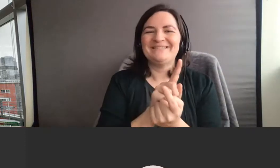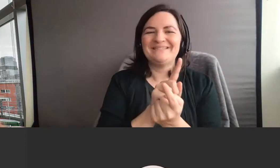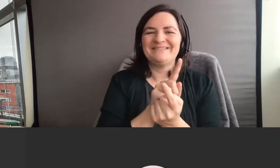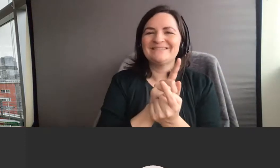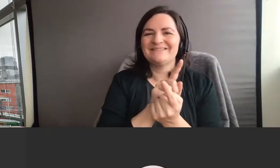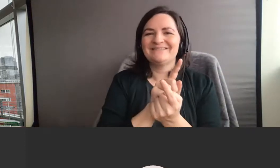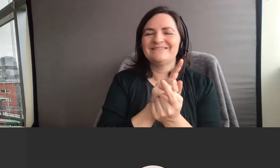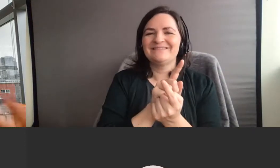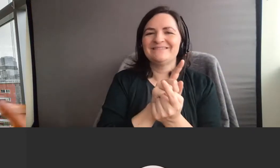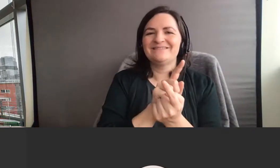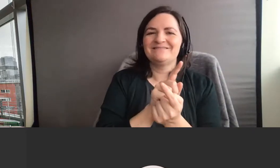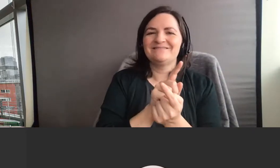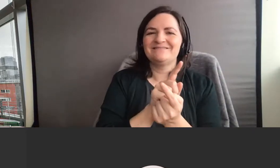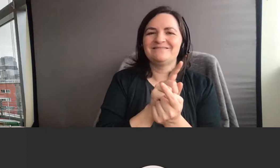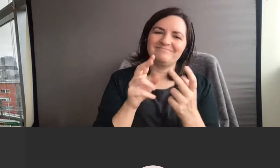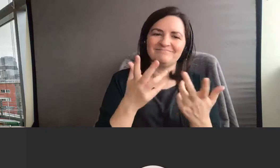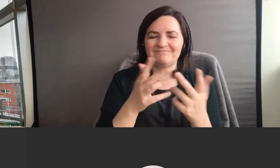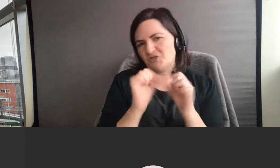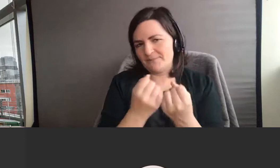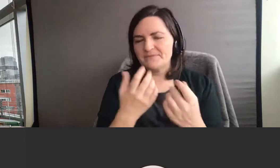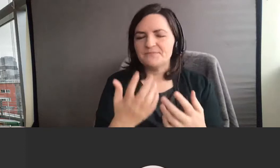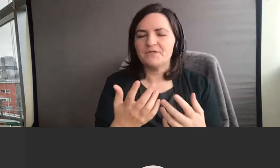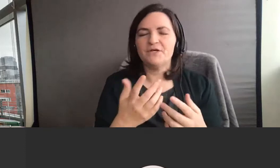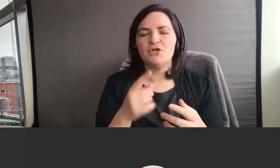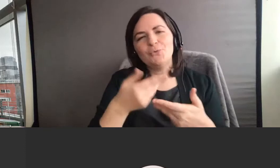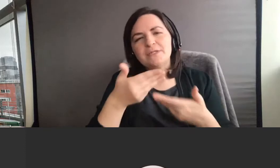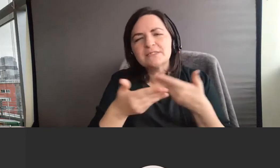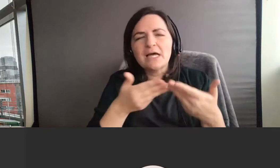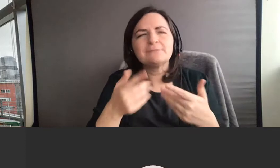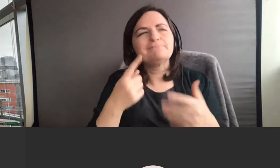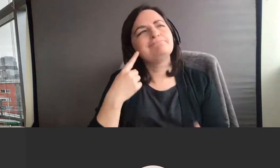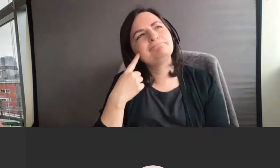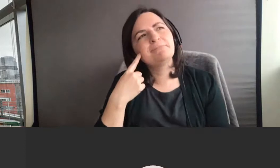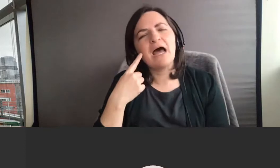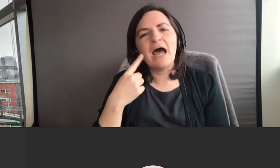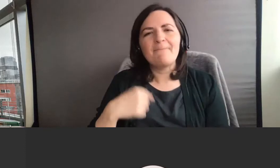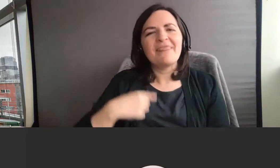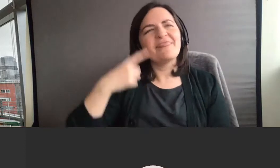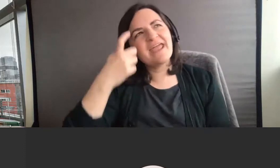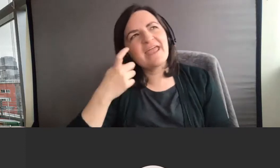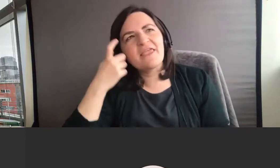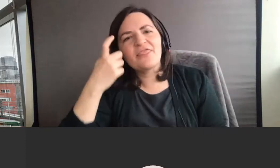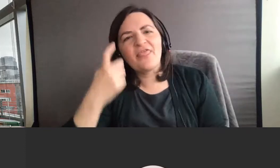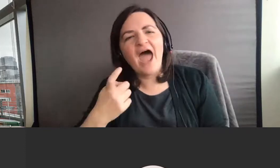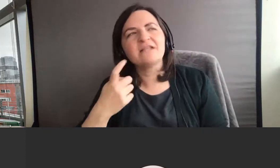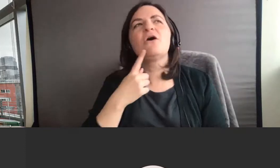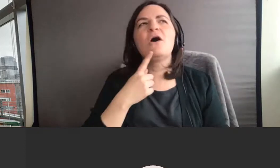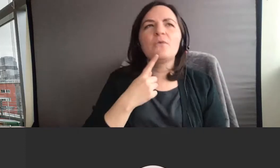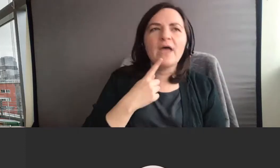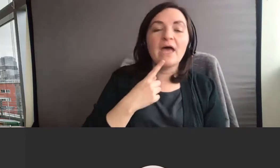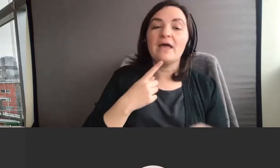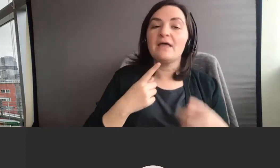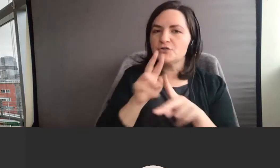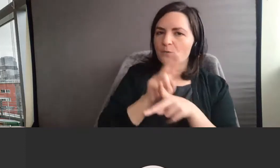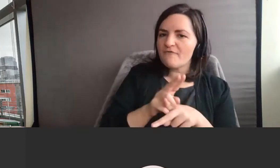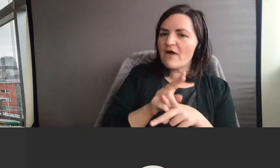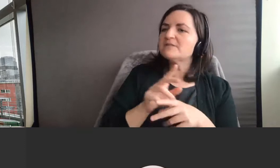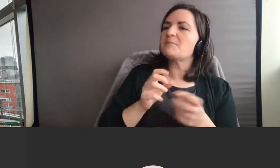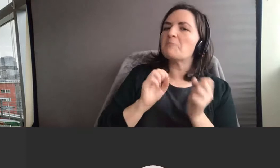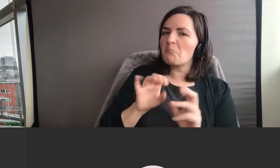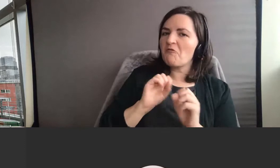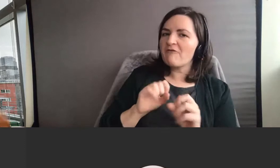discuss where you're going with your thinking, get some feedback from them, come out of that meeting feeling confident about your research, and